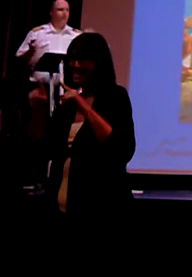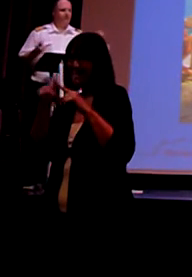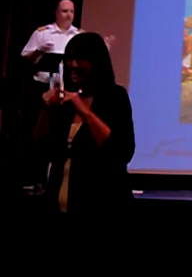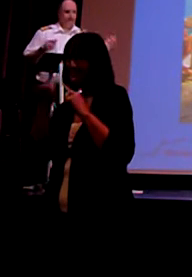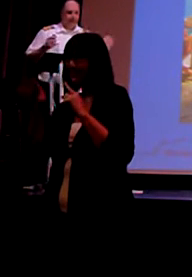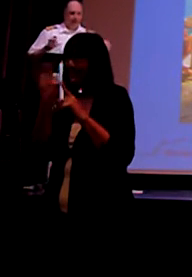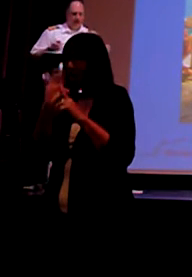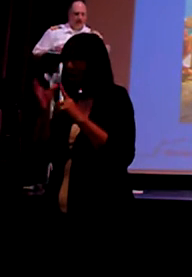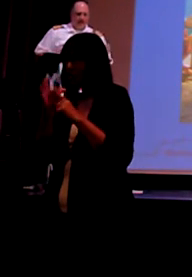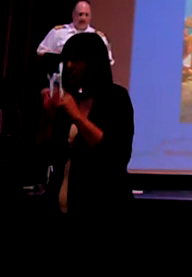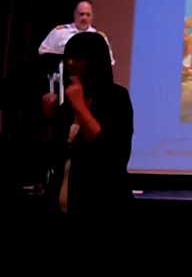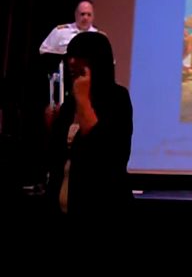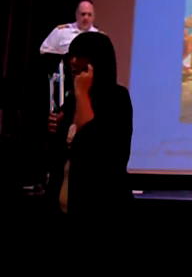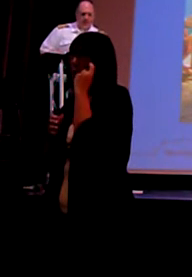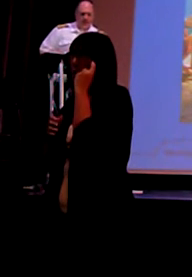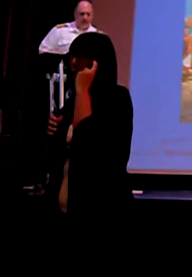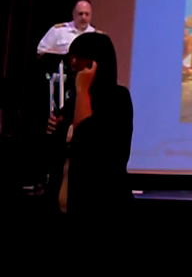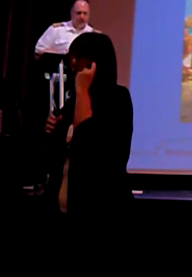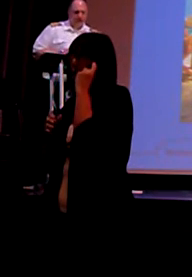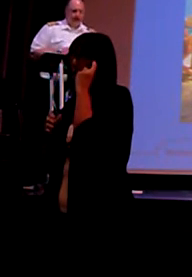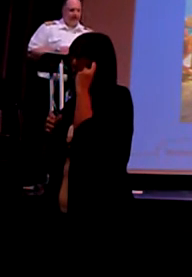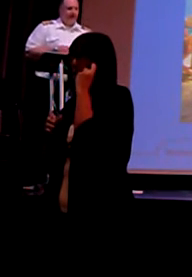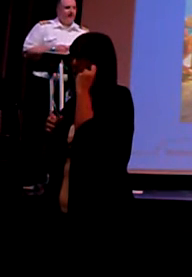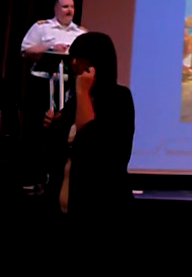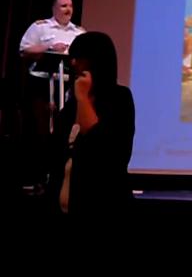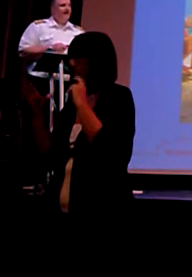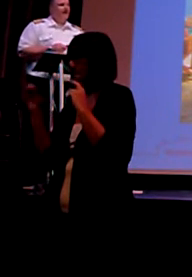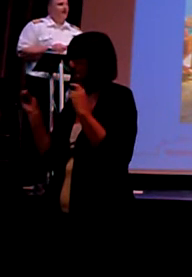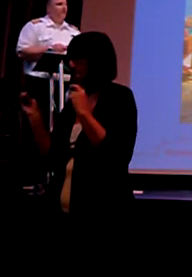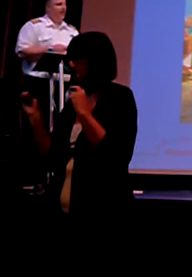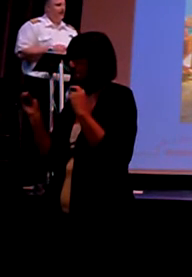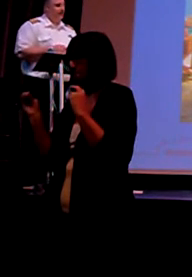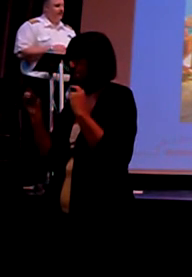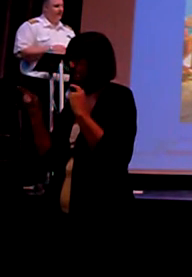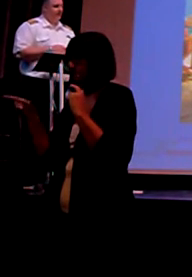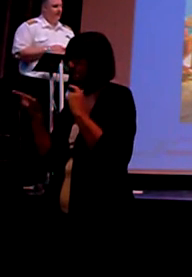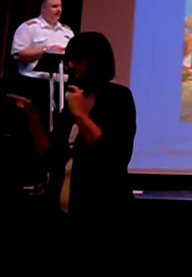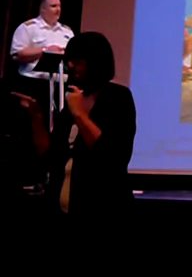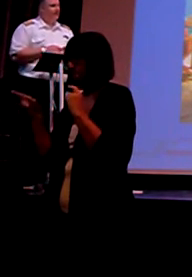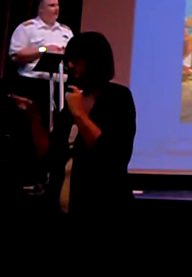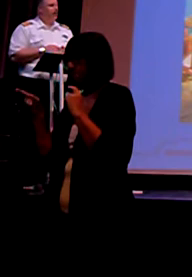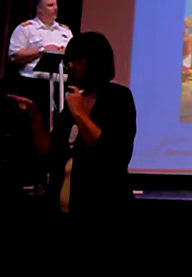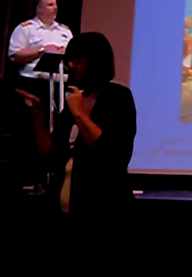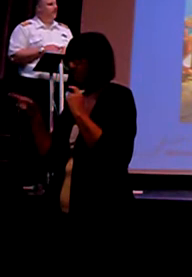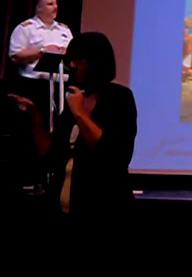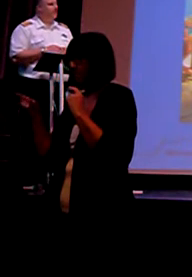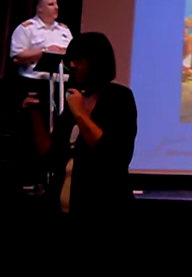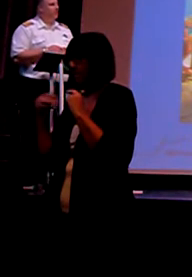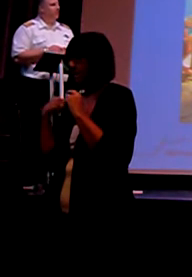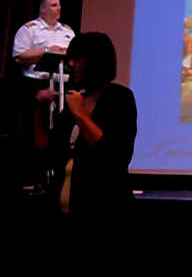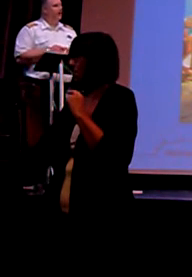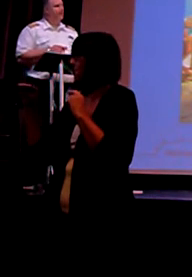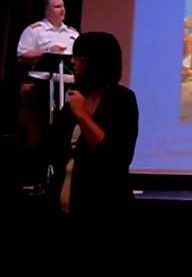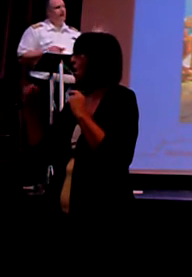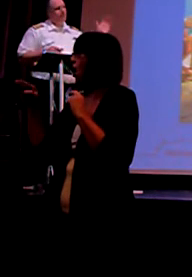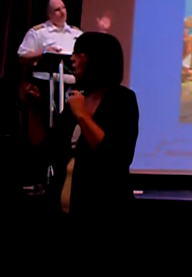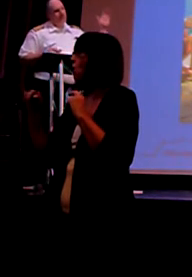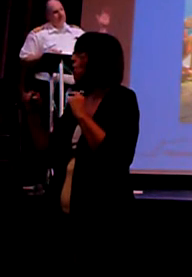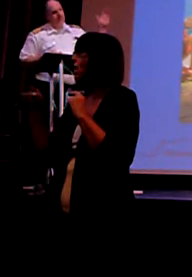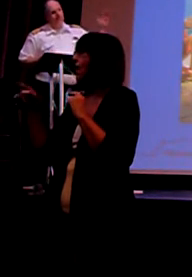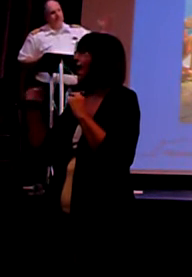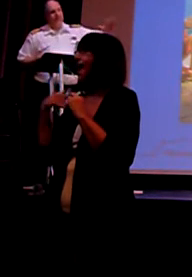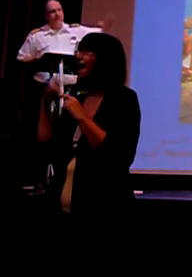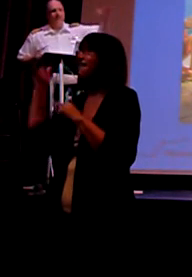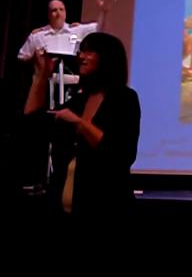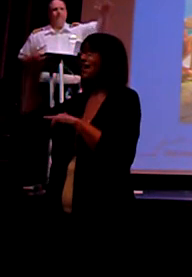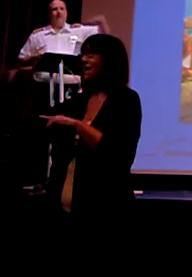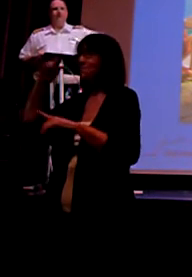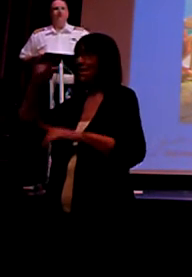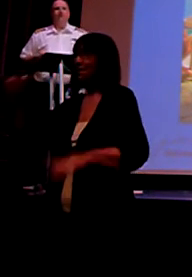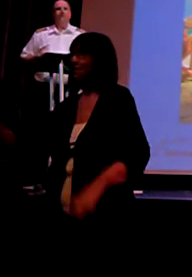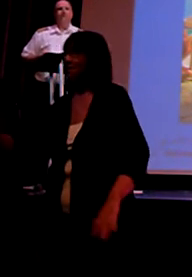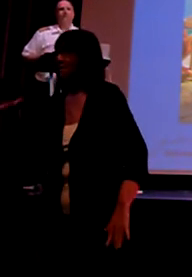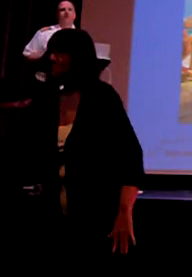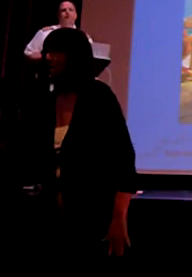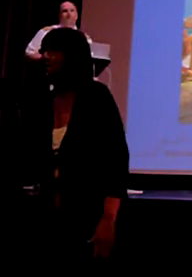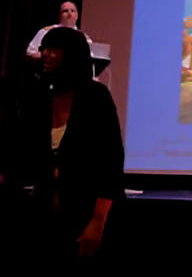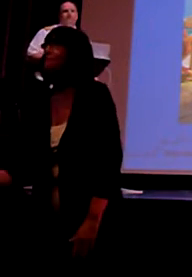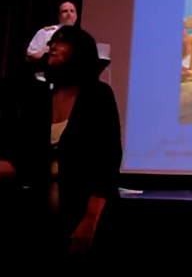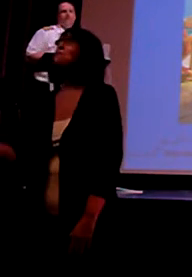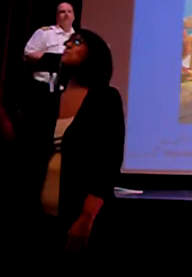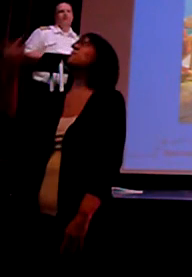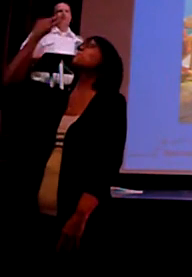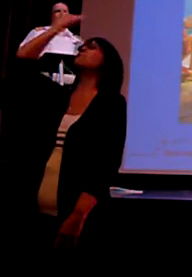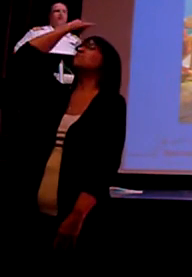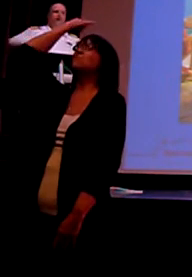cultures as well. And then we have the Maho Beach, where we have the airplanes that are flying in over the beach